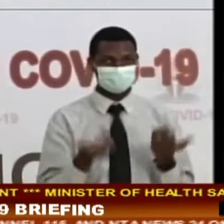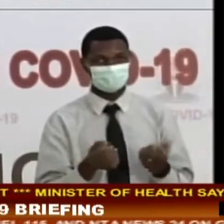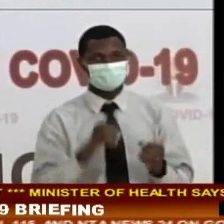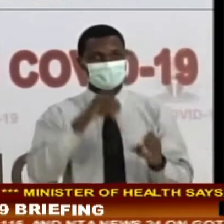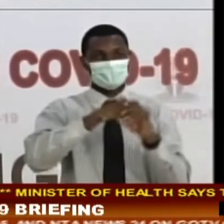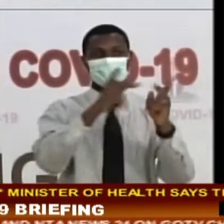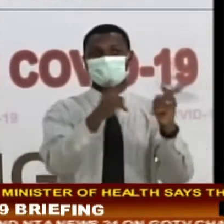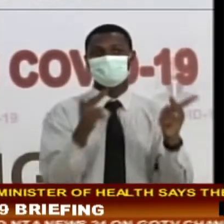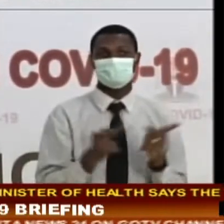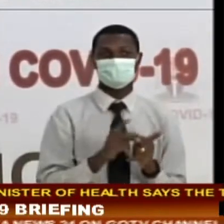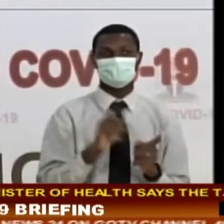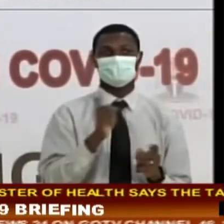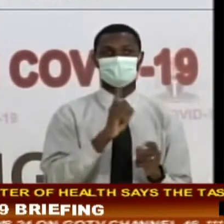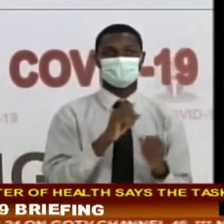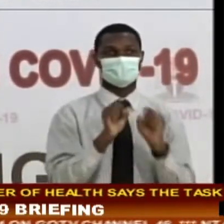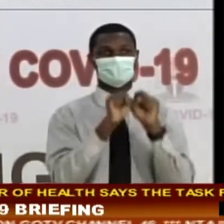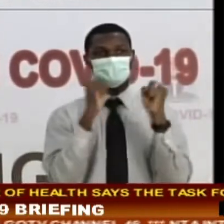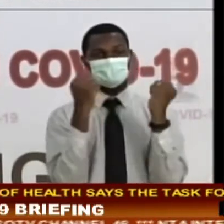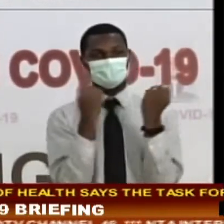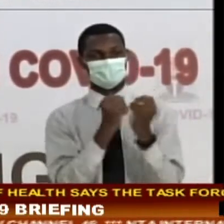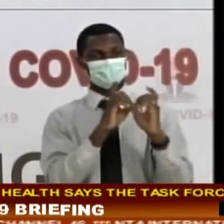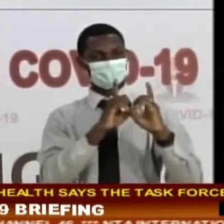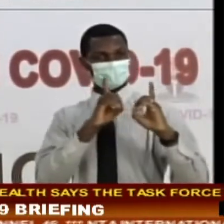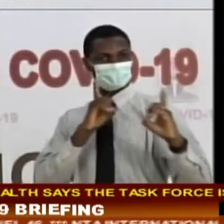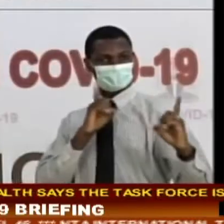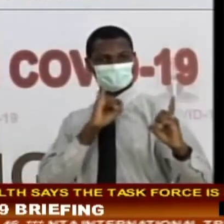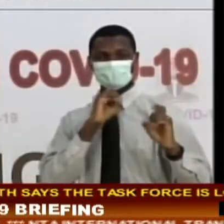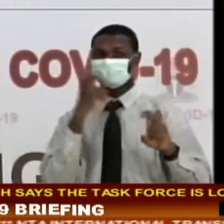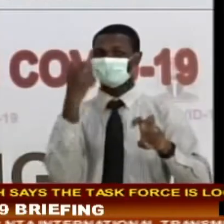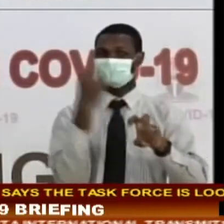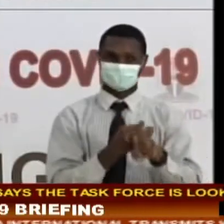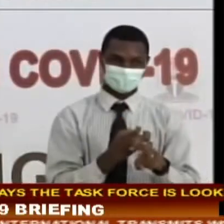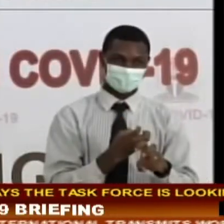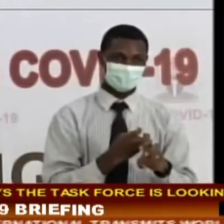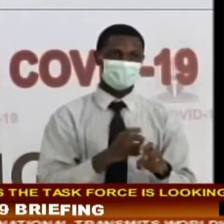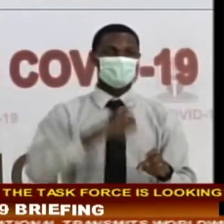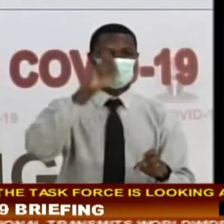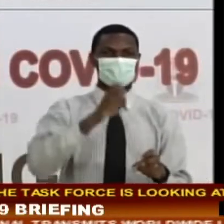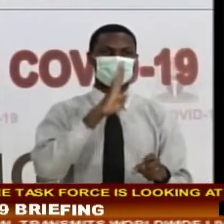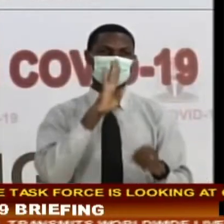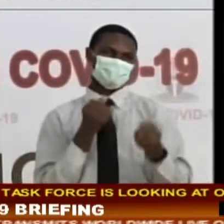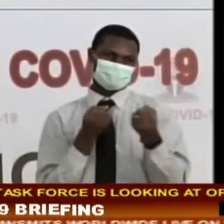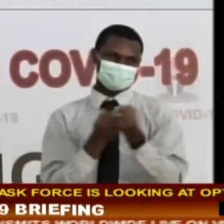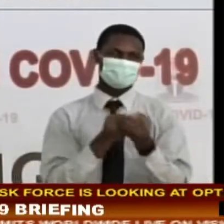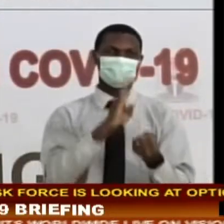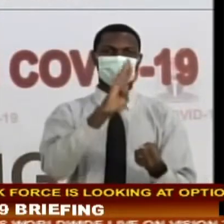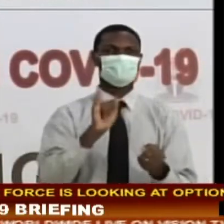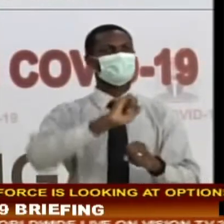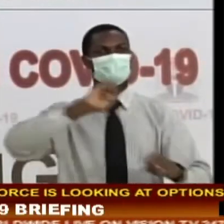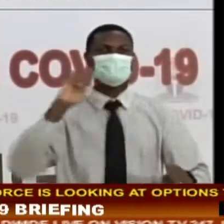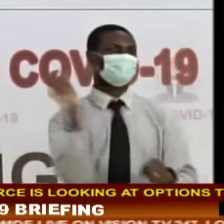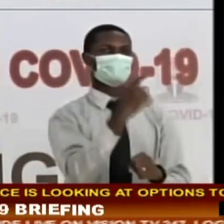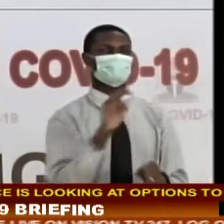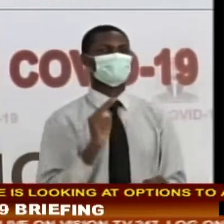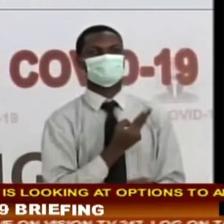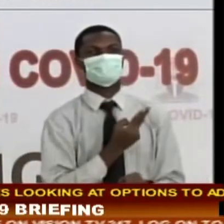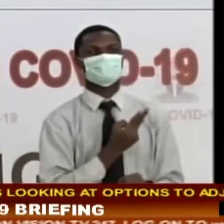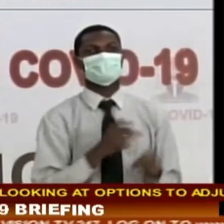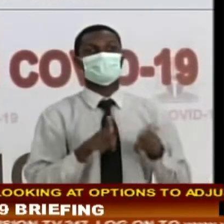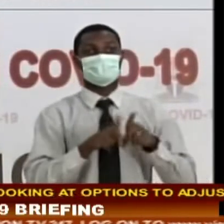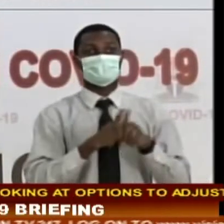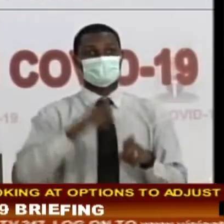distancing may be difficult or impractical should be supported by all of us and emphasize through